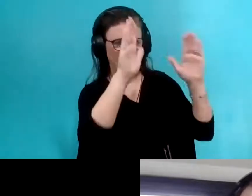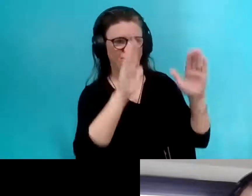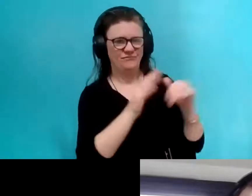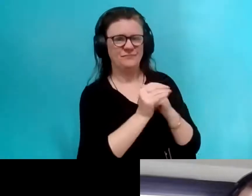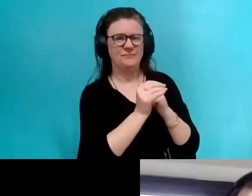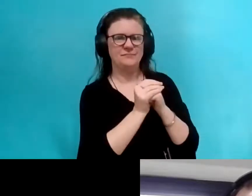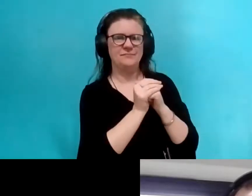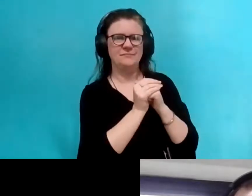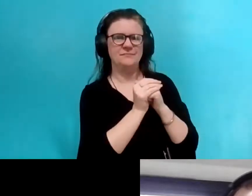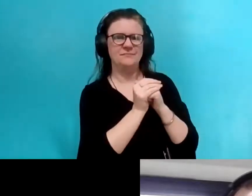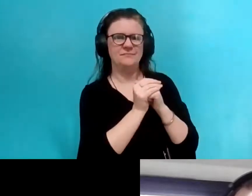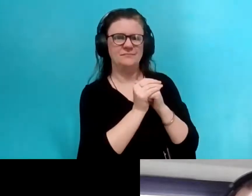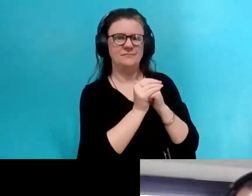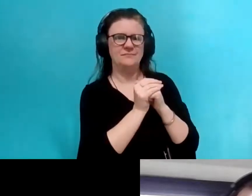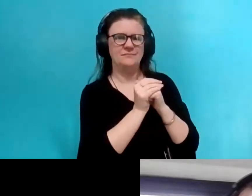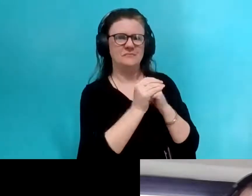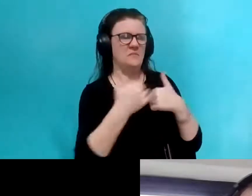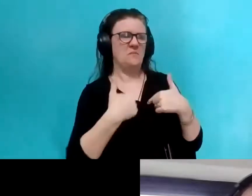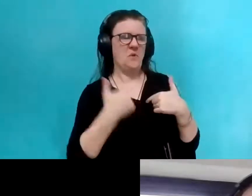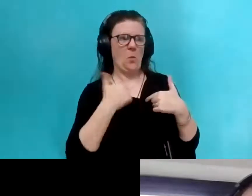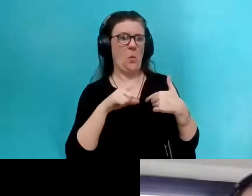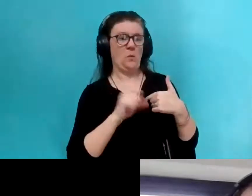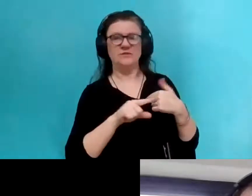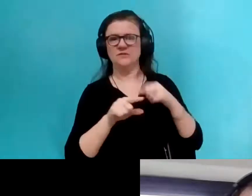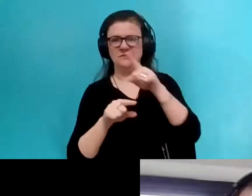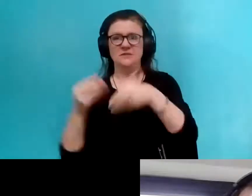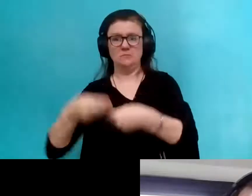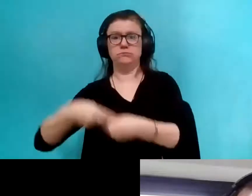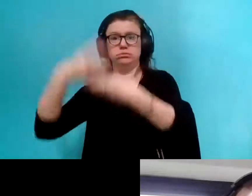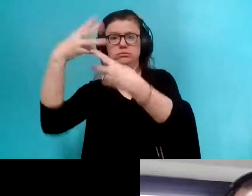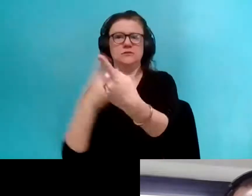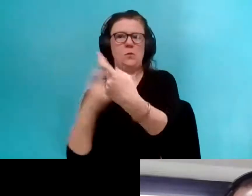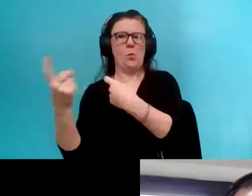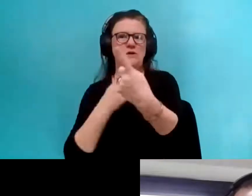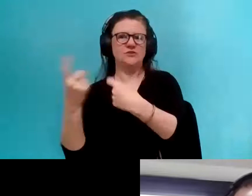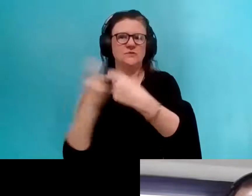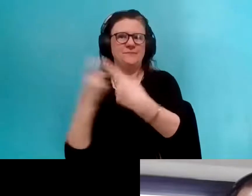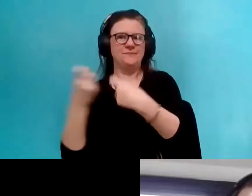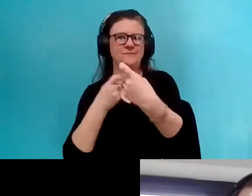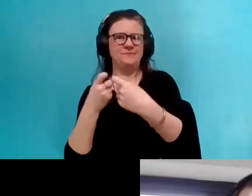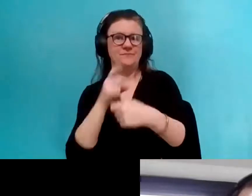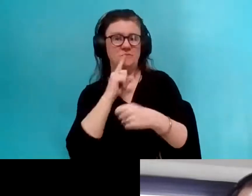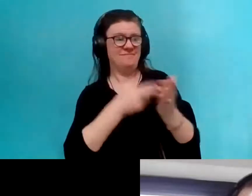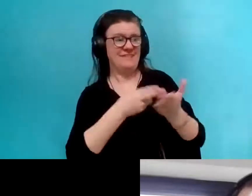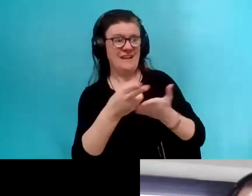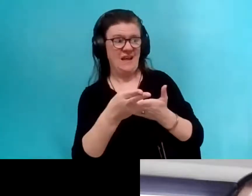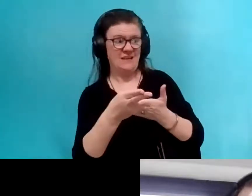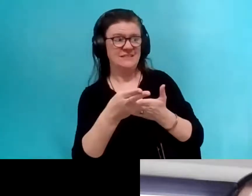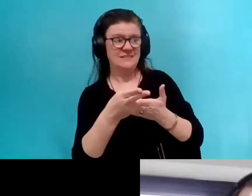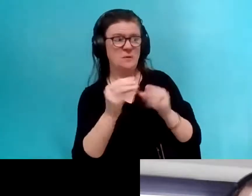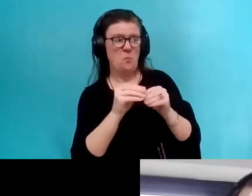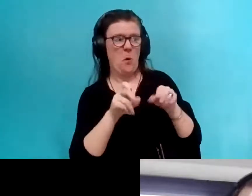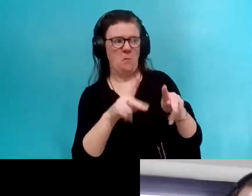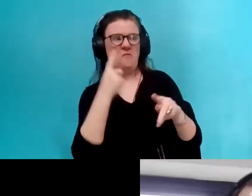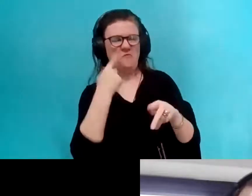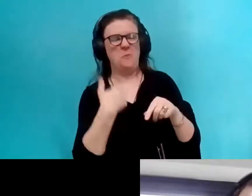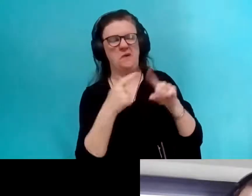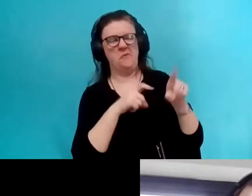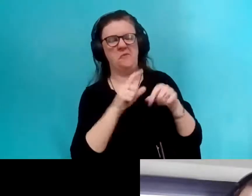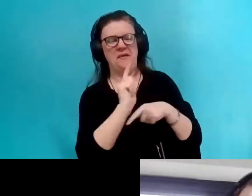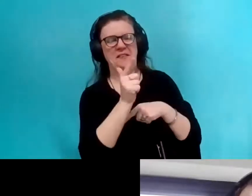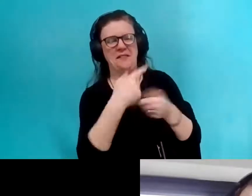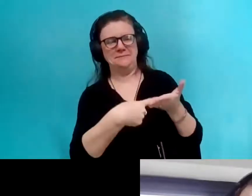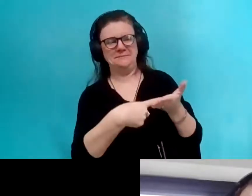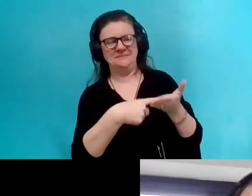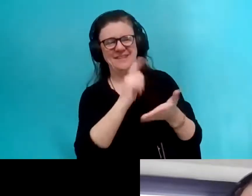going to invoke moderator privilege because we have a load of questions coming in, and to be honest, there's probably other opportunities for me to have a discussion